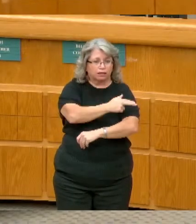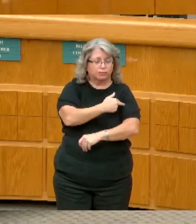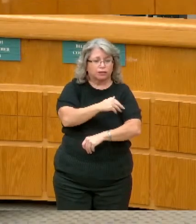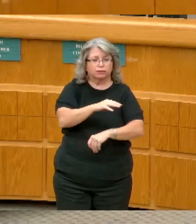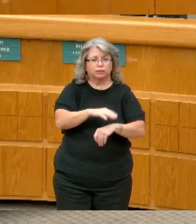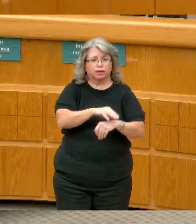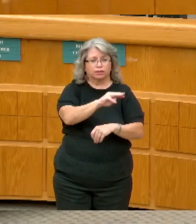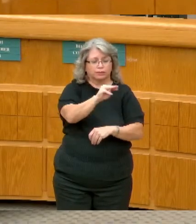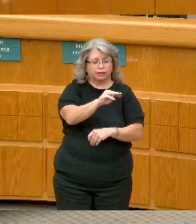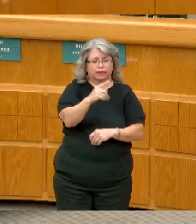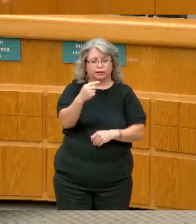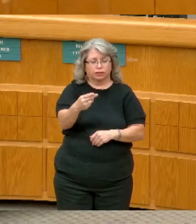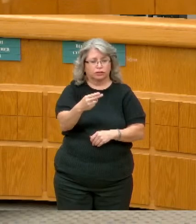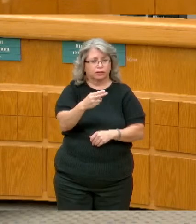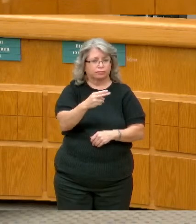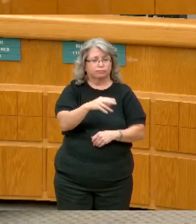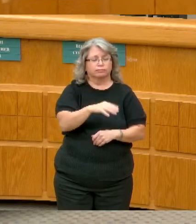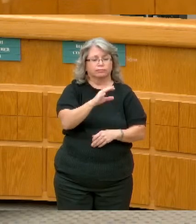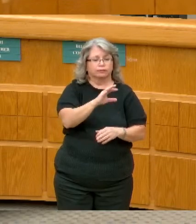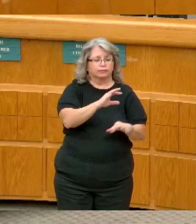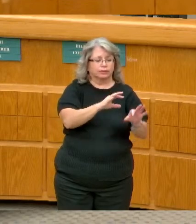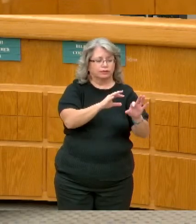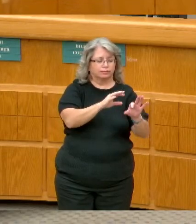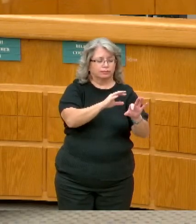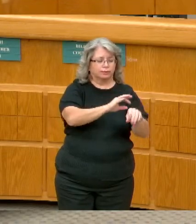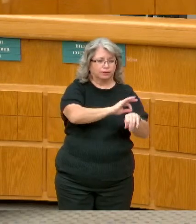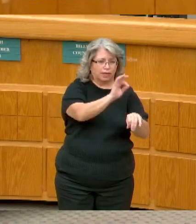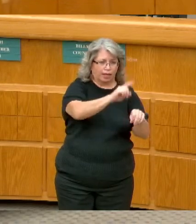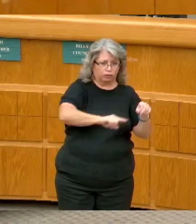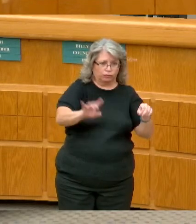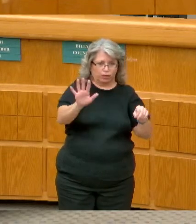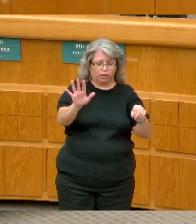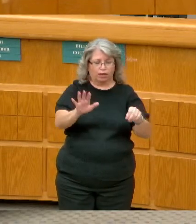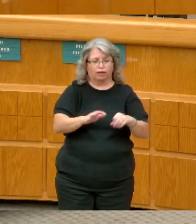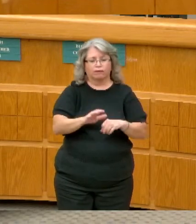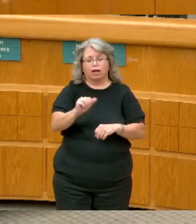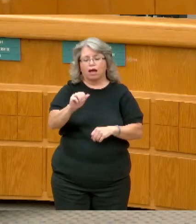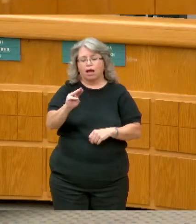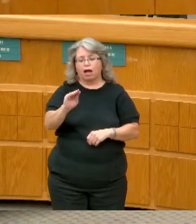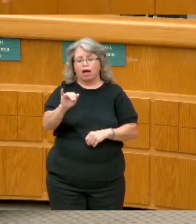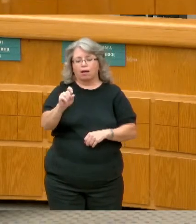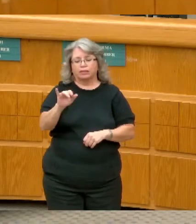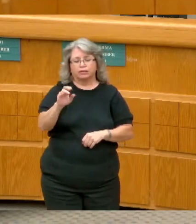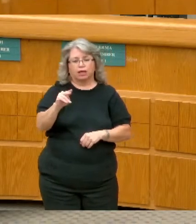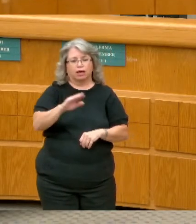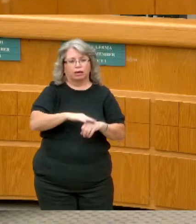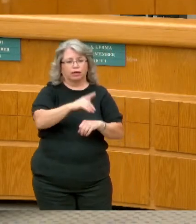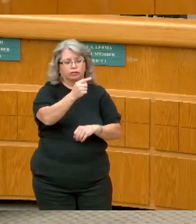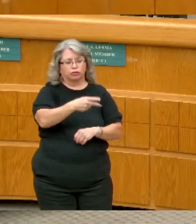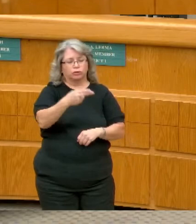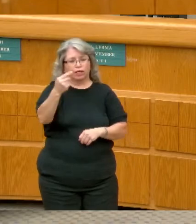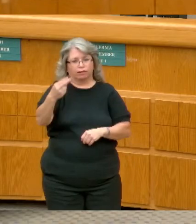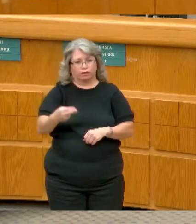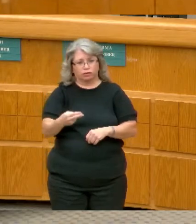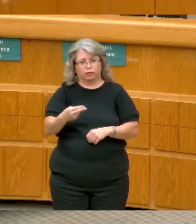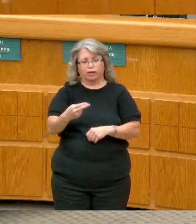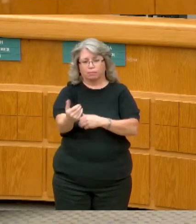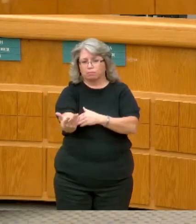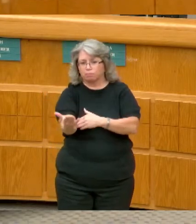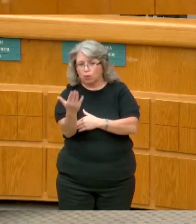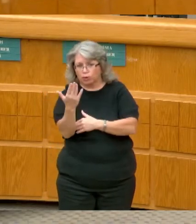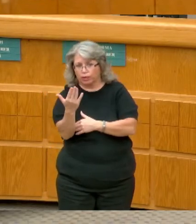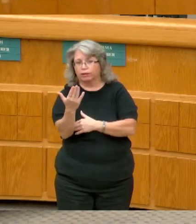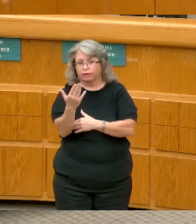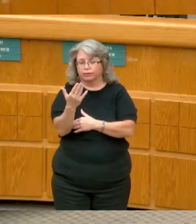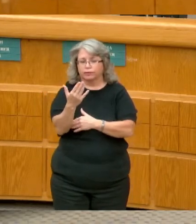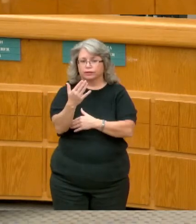And Amistad is also still testing on Tuesdays and Thursdays from 7:30 in the morning to 8:30, but it is by